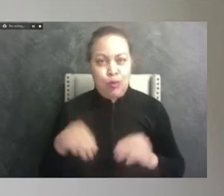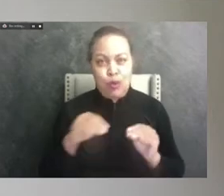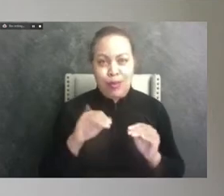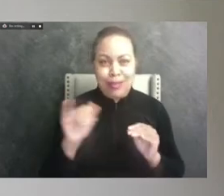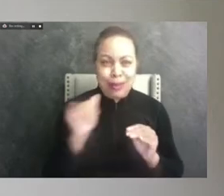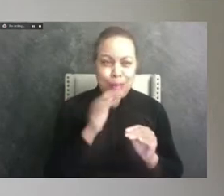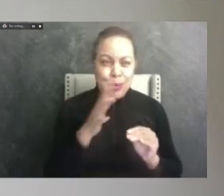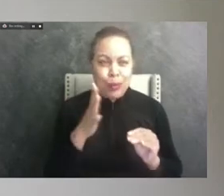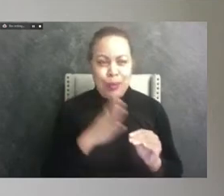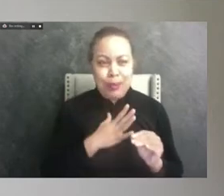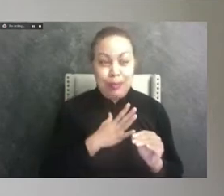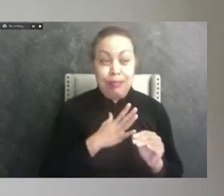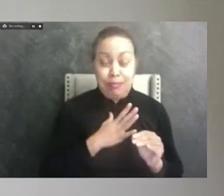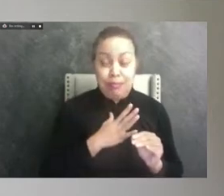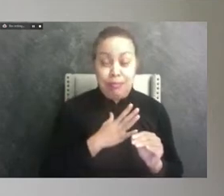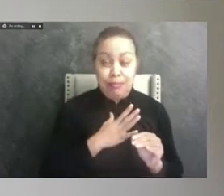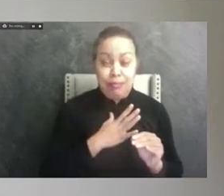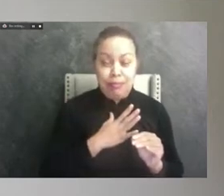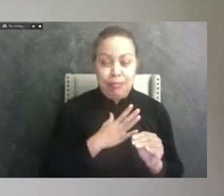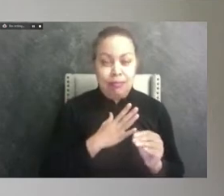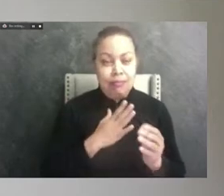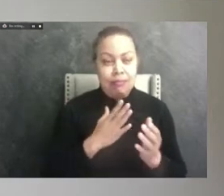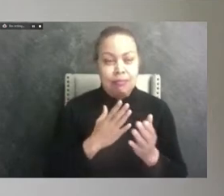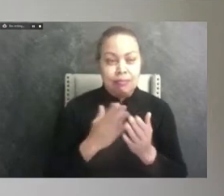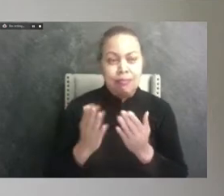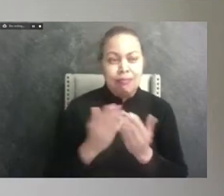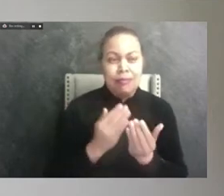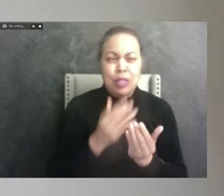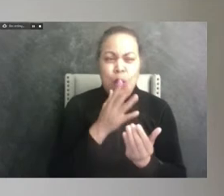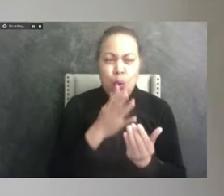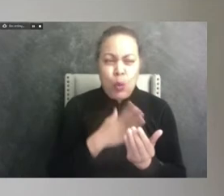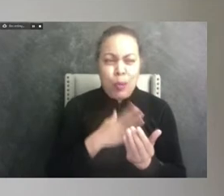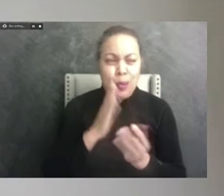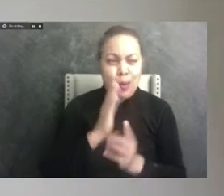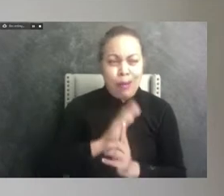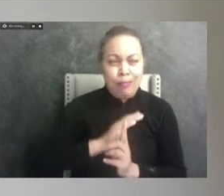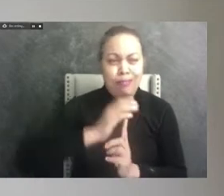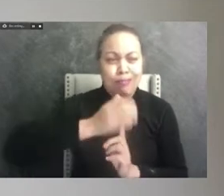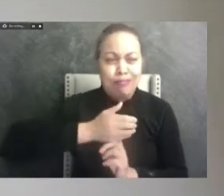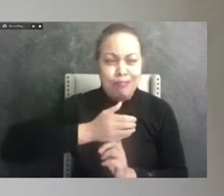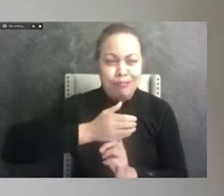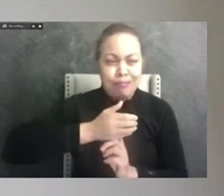even though a woman wears it.